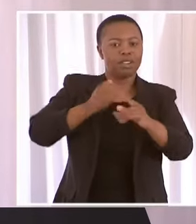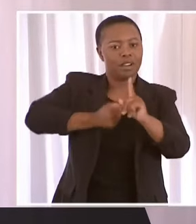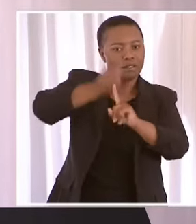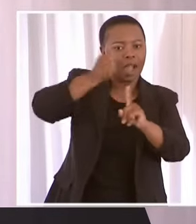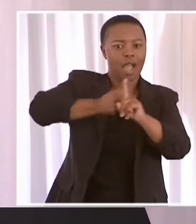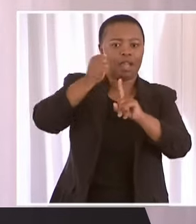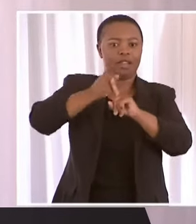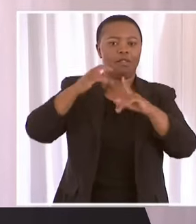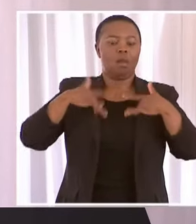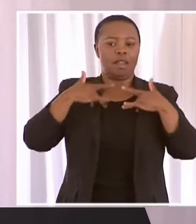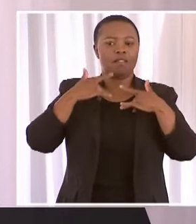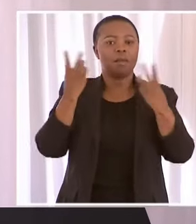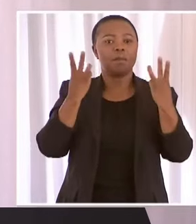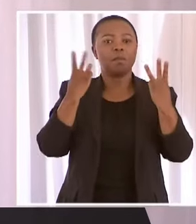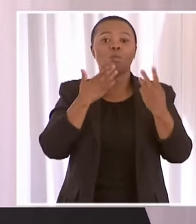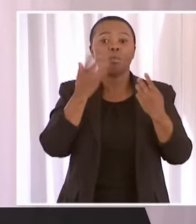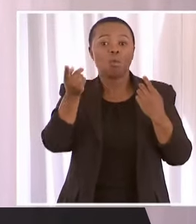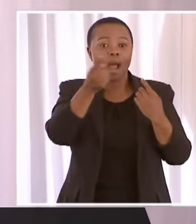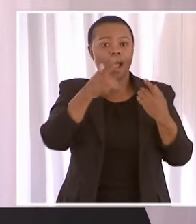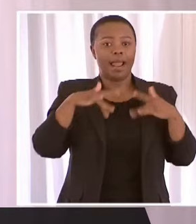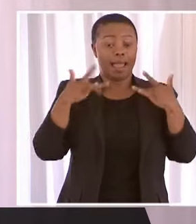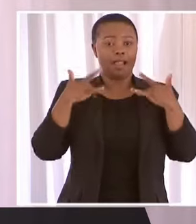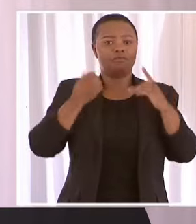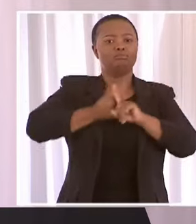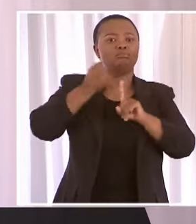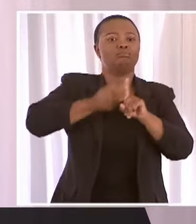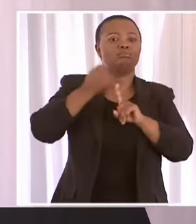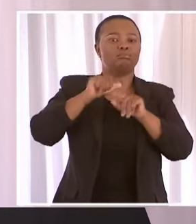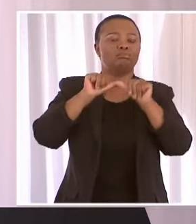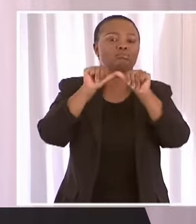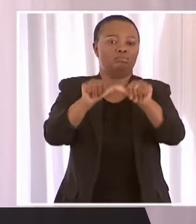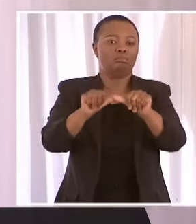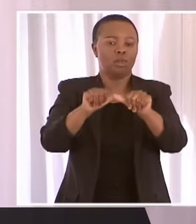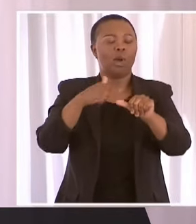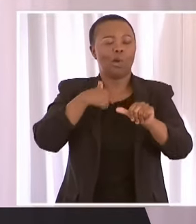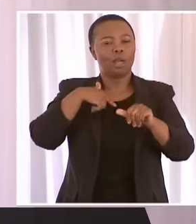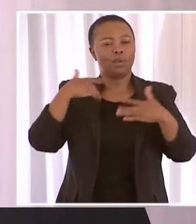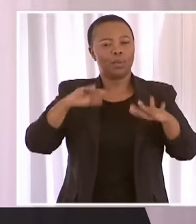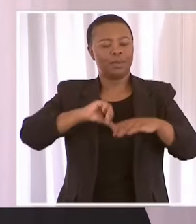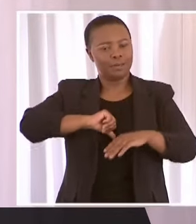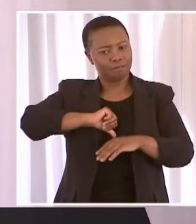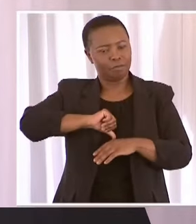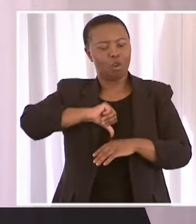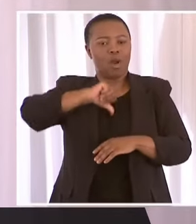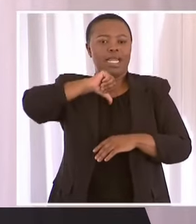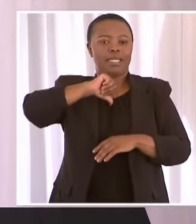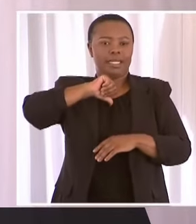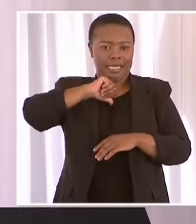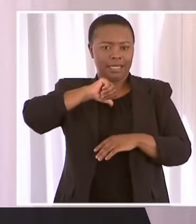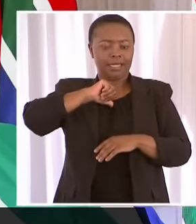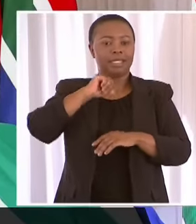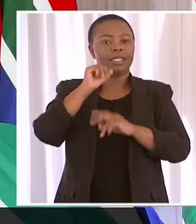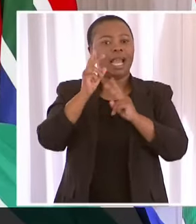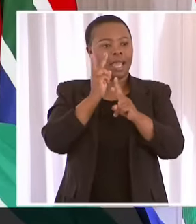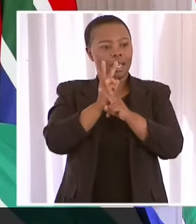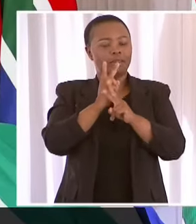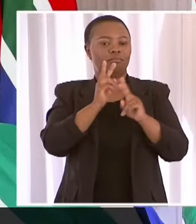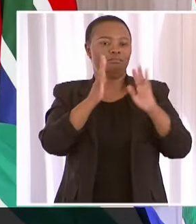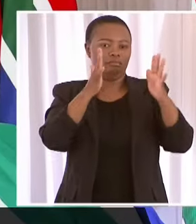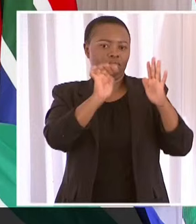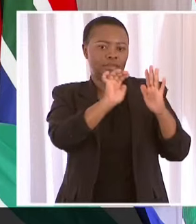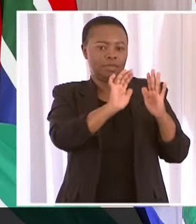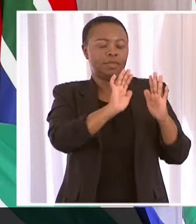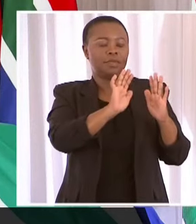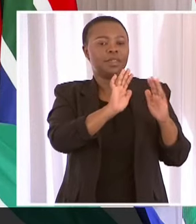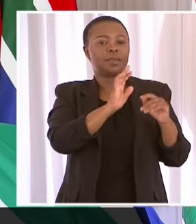living. So it's with deep, deep pride that I say, Hamburg Akhlir Dad, but